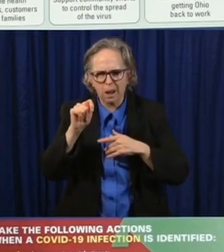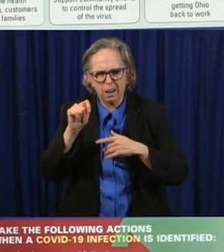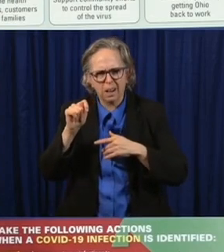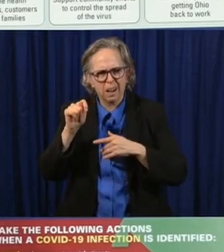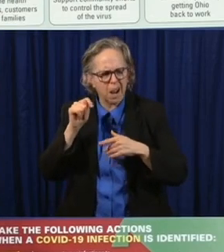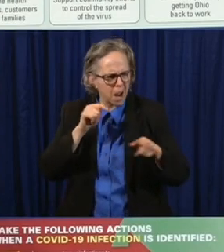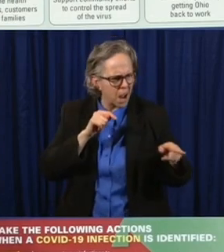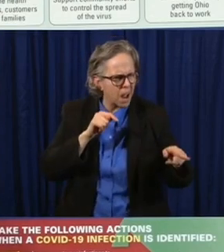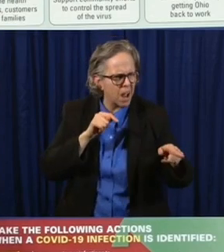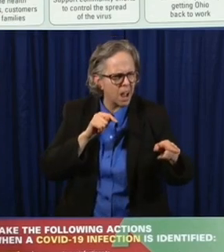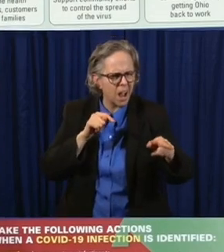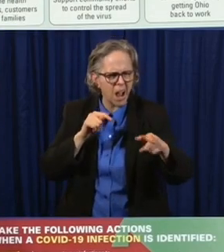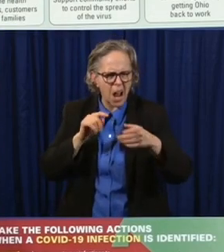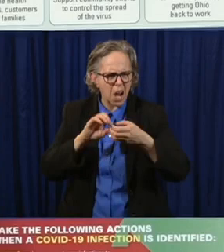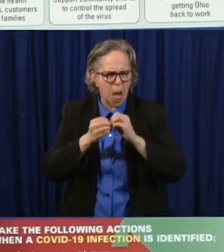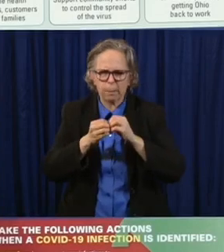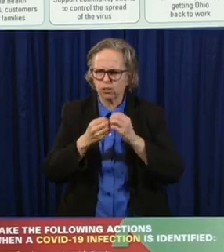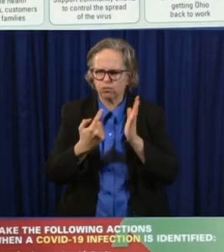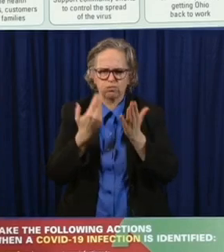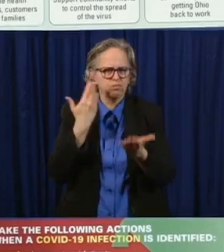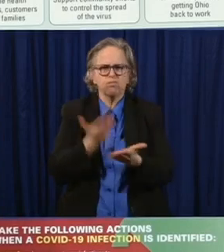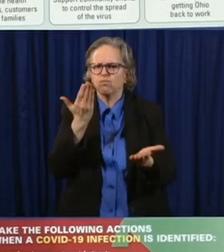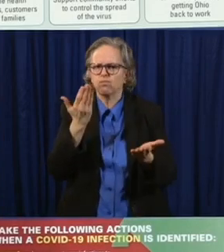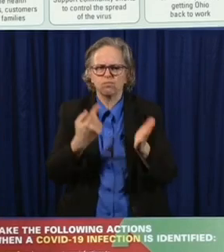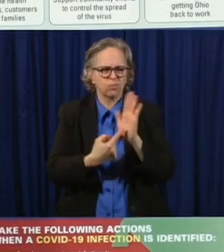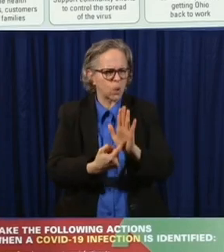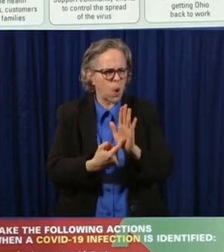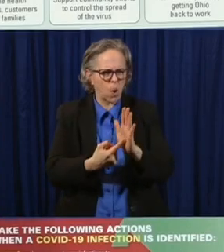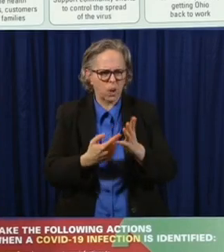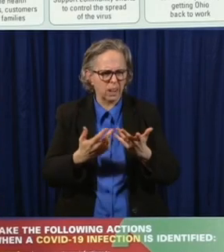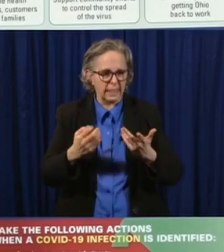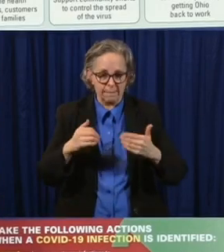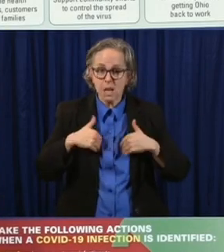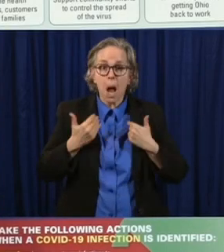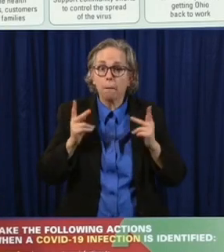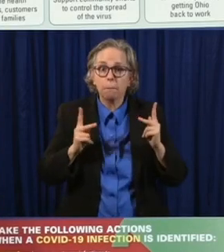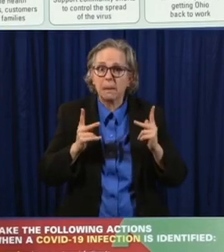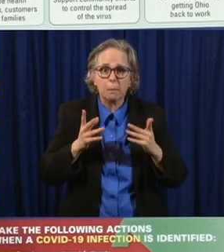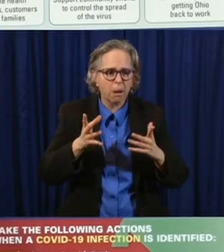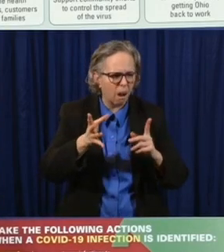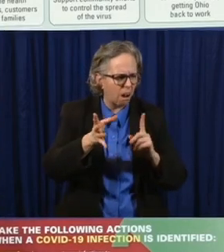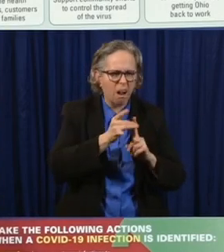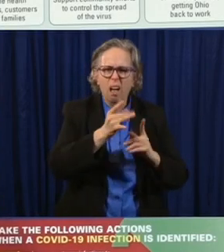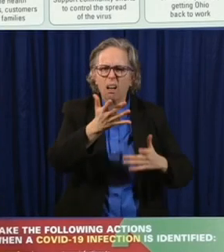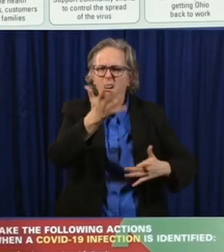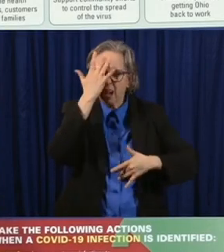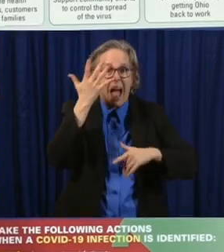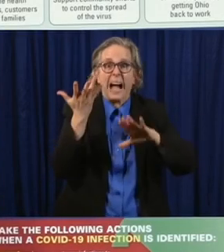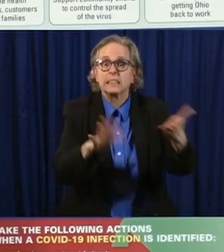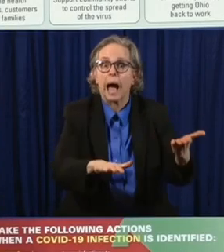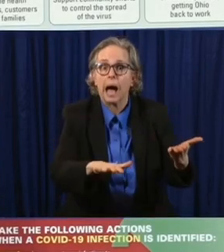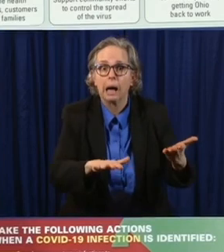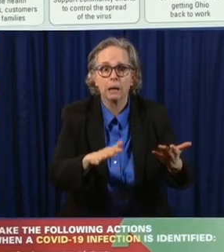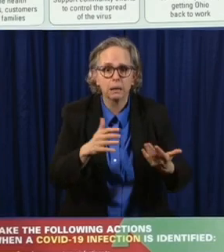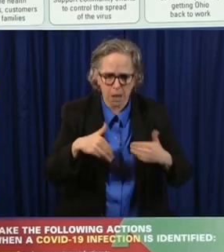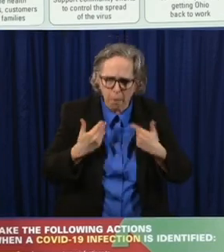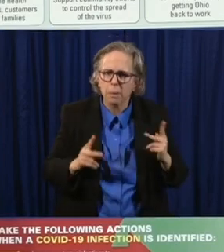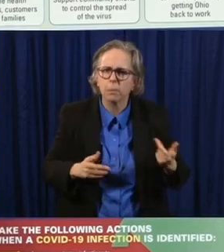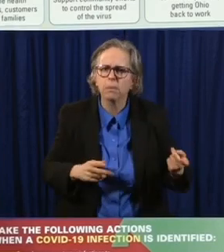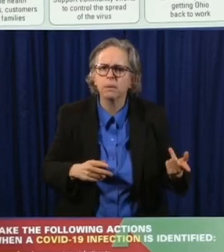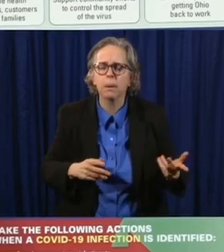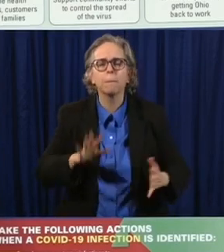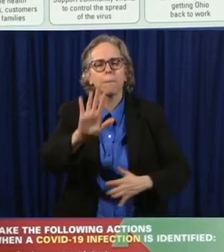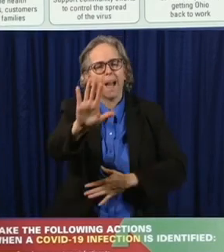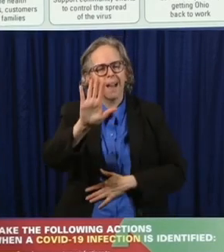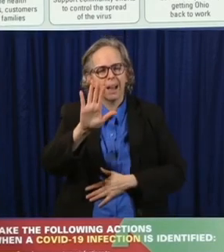you'll see that even younger people can die as a result of it. But we do know that